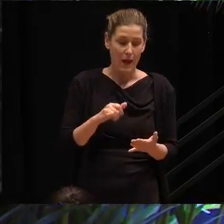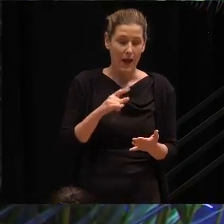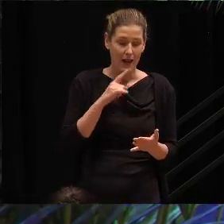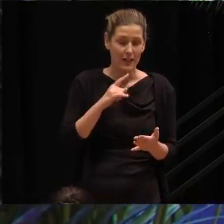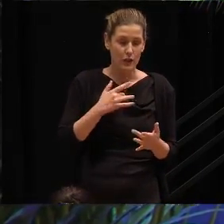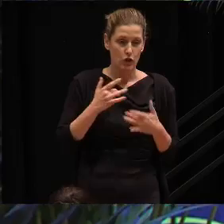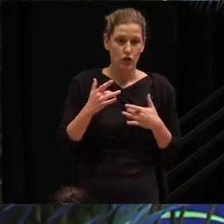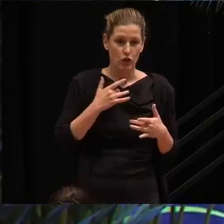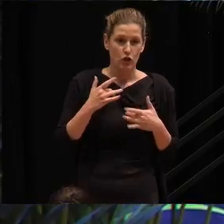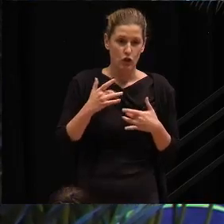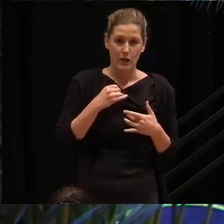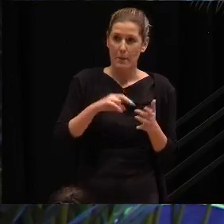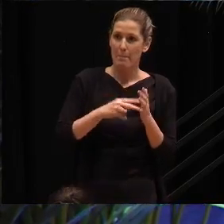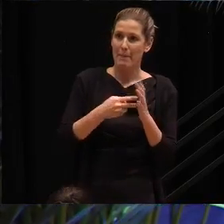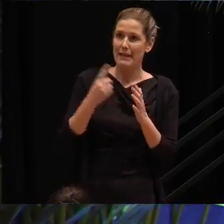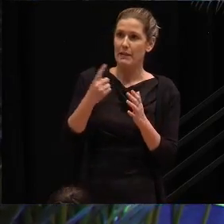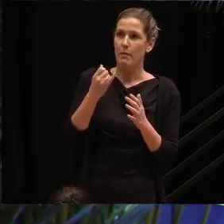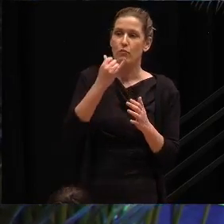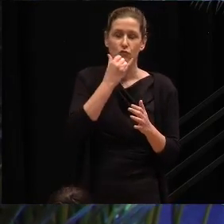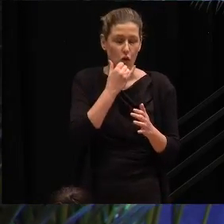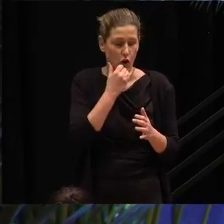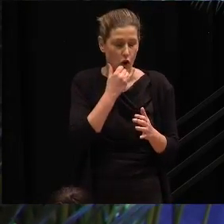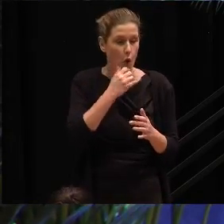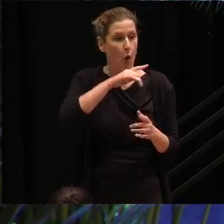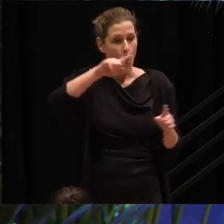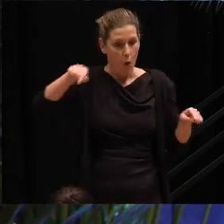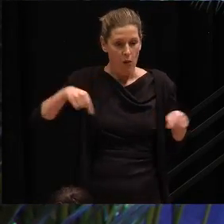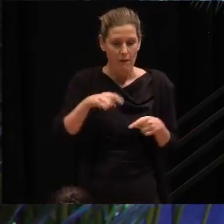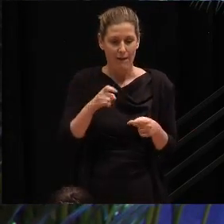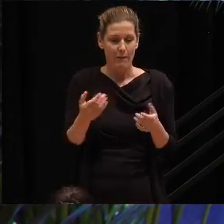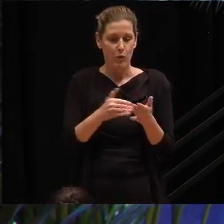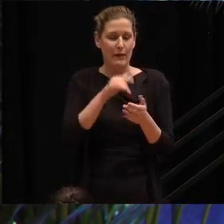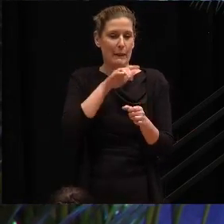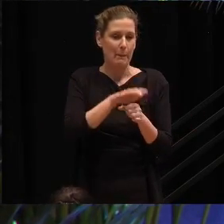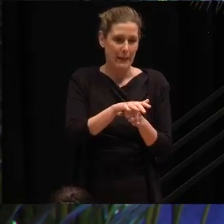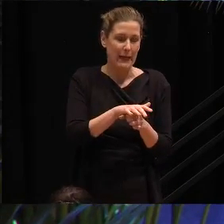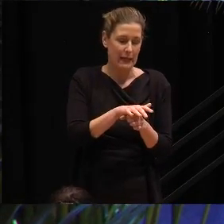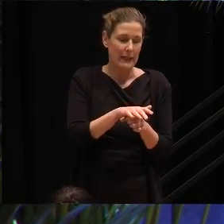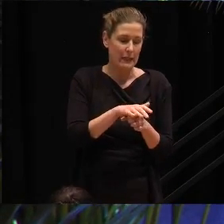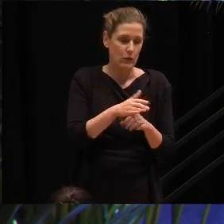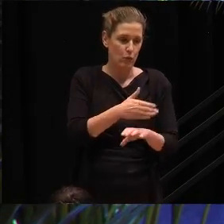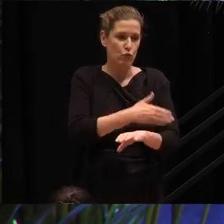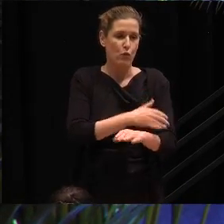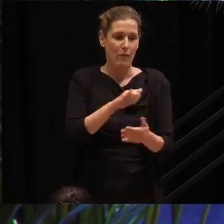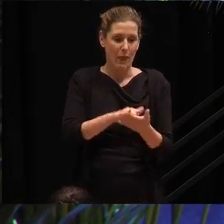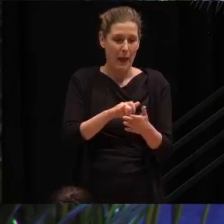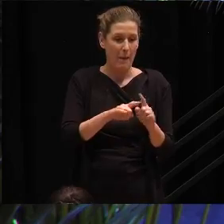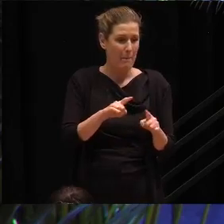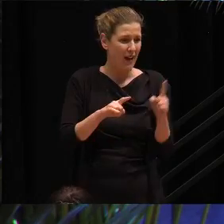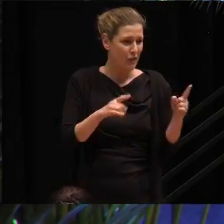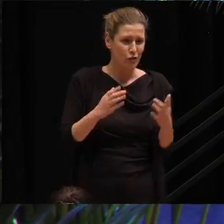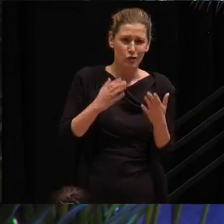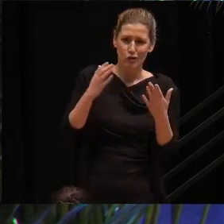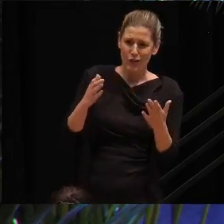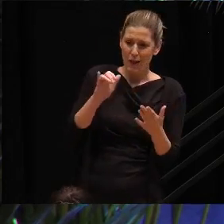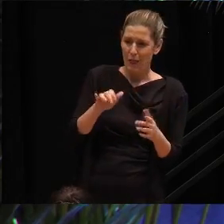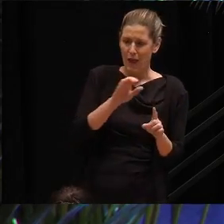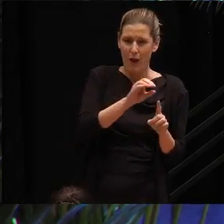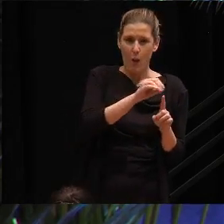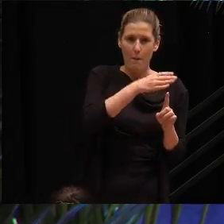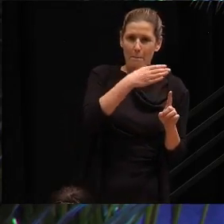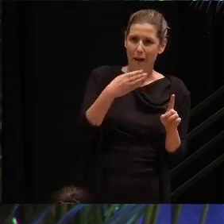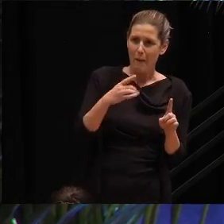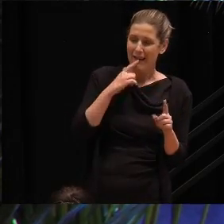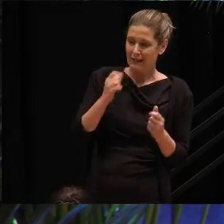a mark of something wrong that all of us have to recommit ourselves to making better. But to suggest that Barack Obama is